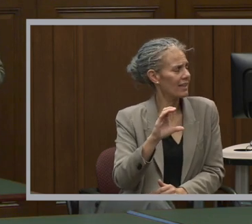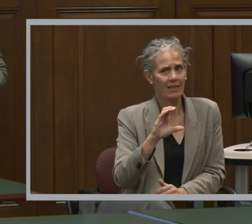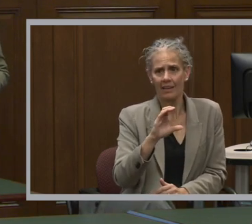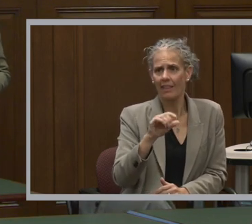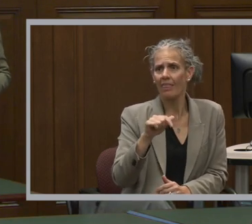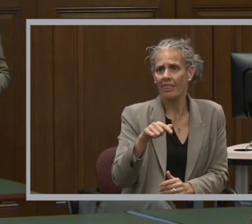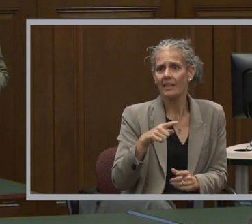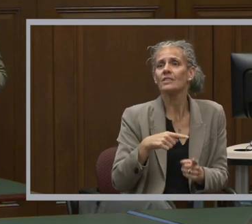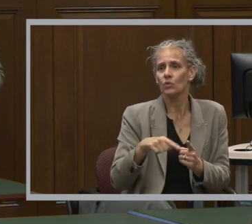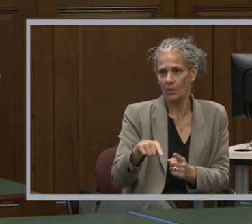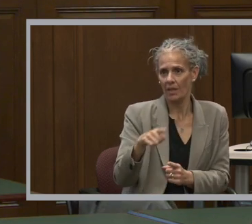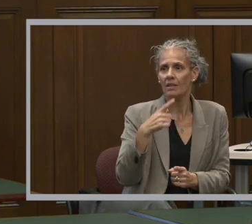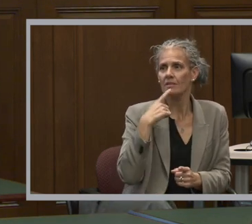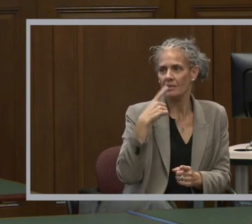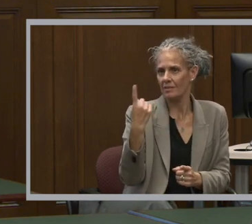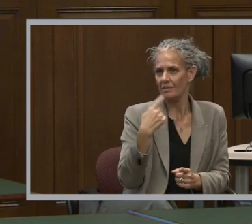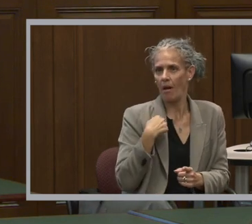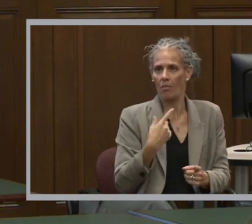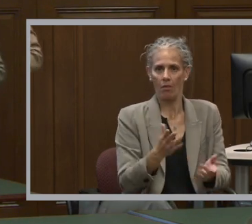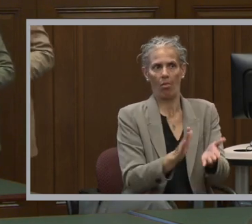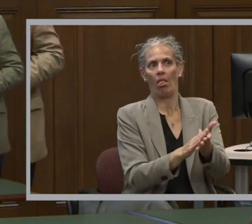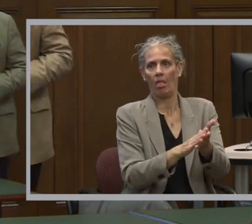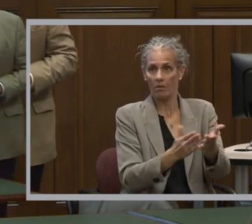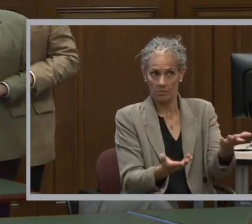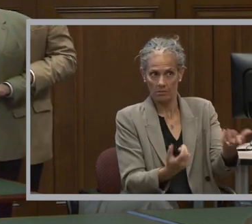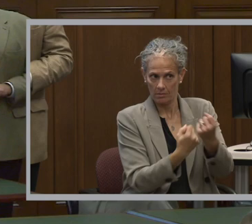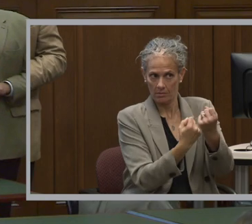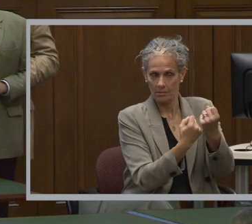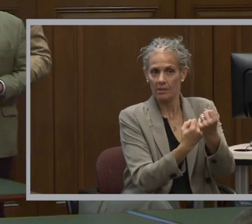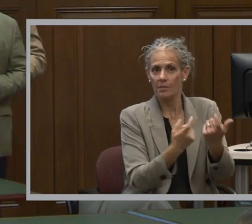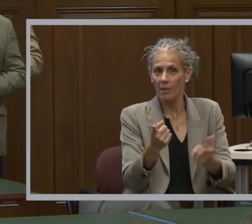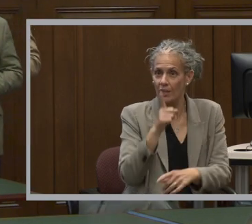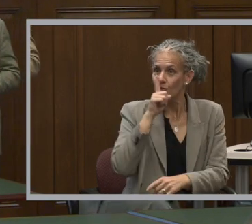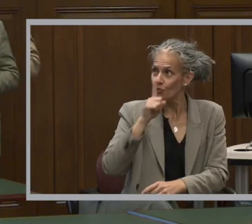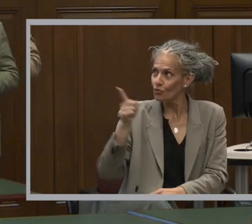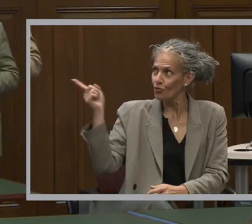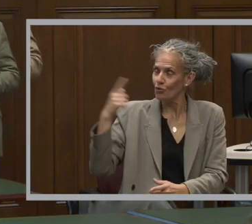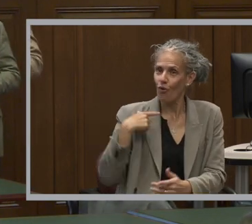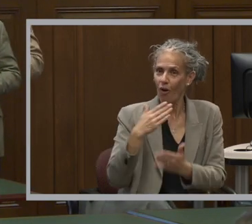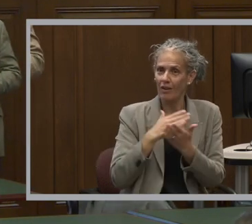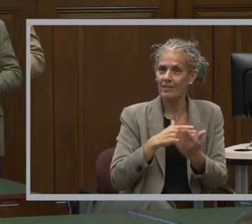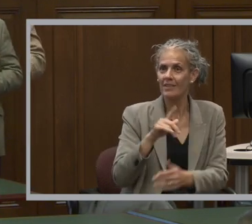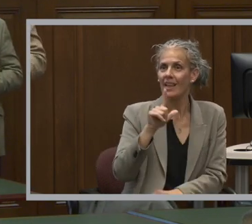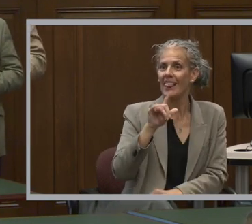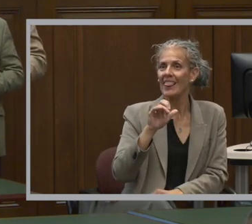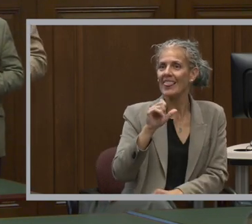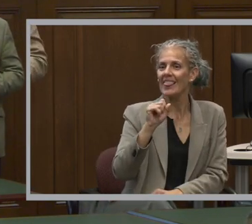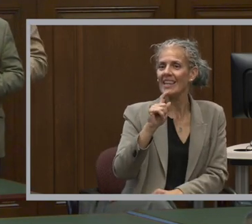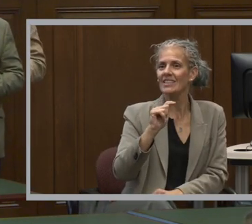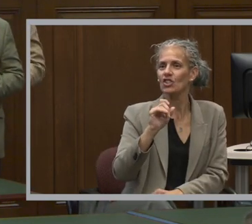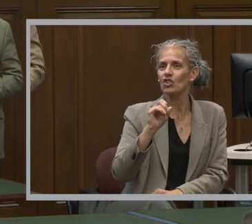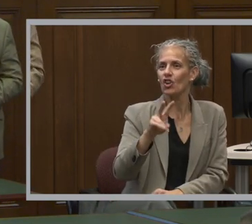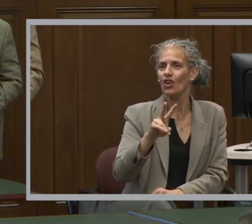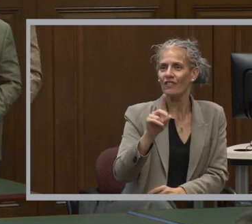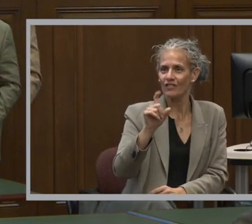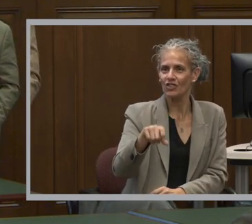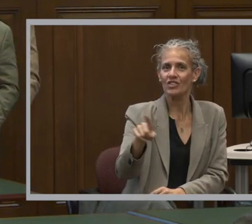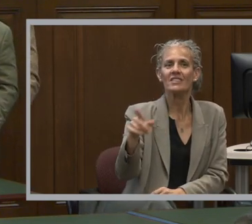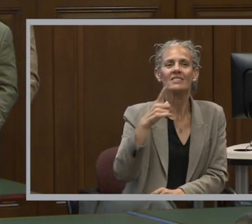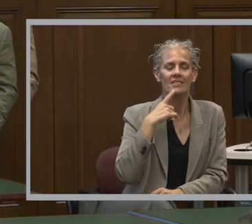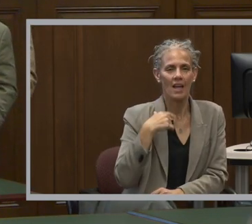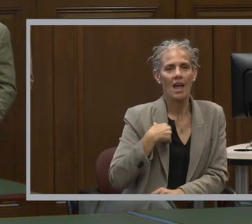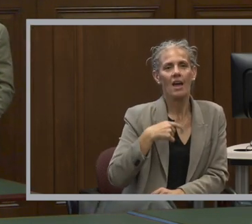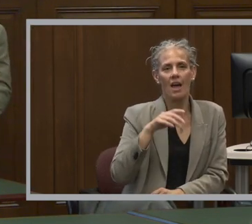to plug it in the DC caucus, but just making sure that you're on absolutely every listserv that gets sent out. I know I shared it with the